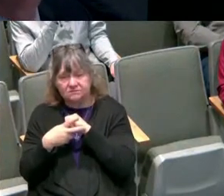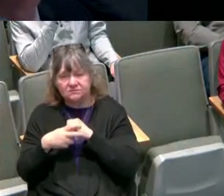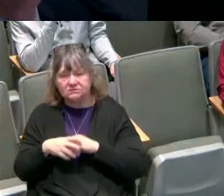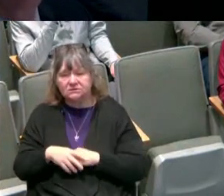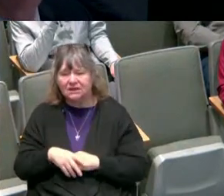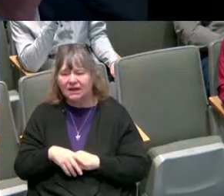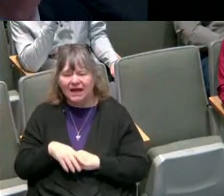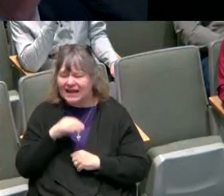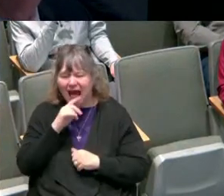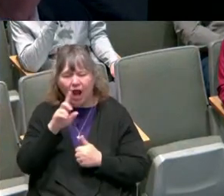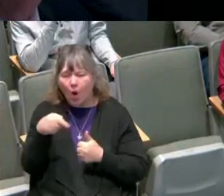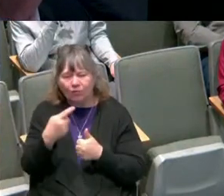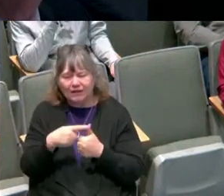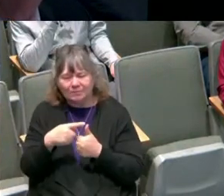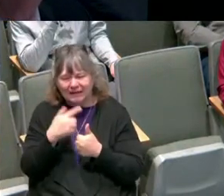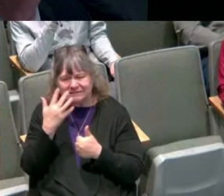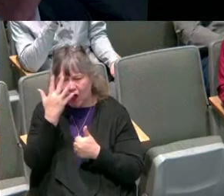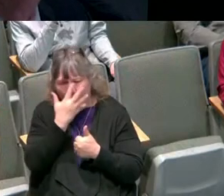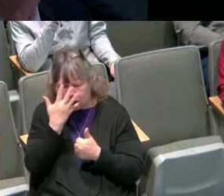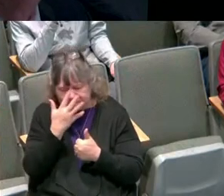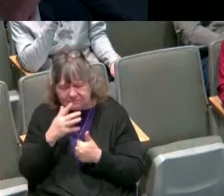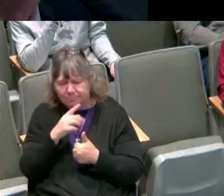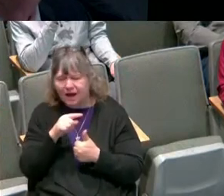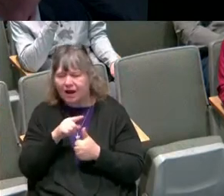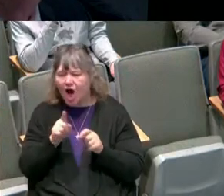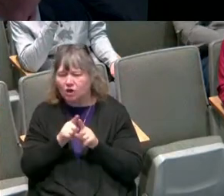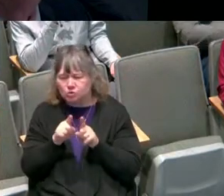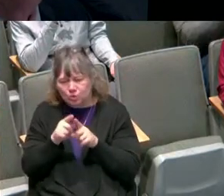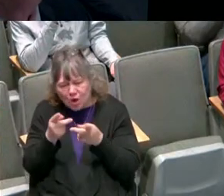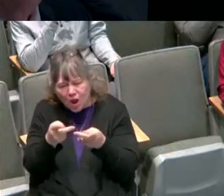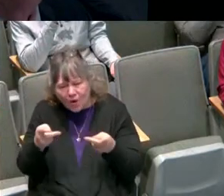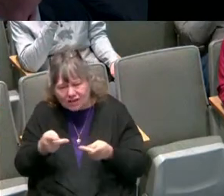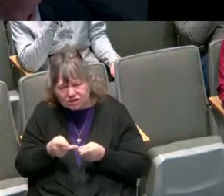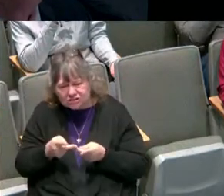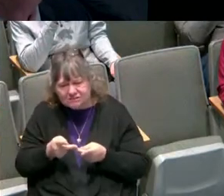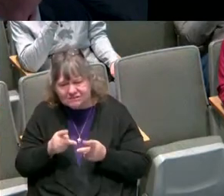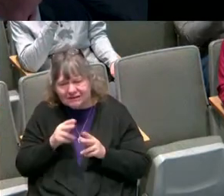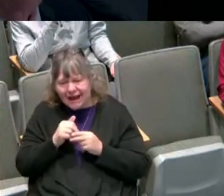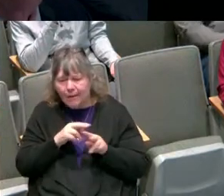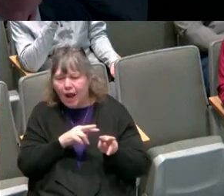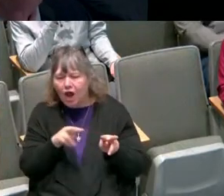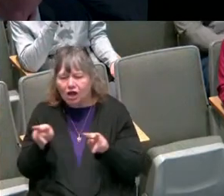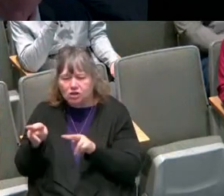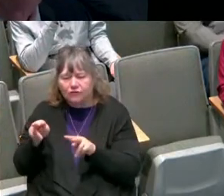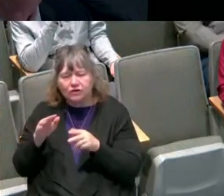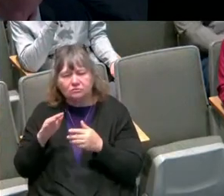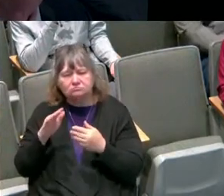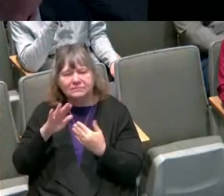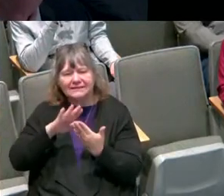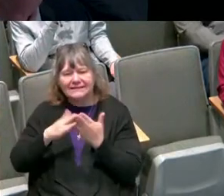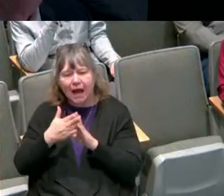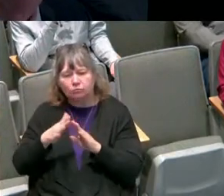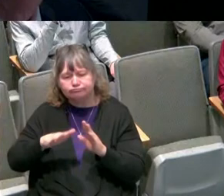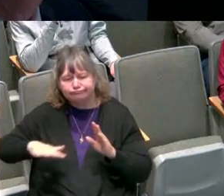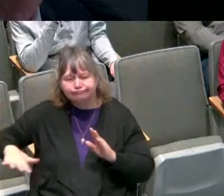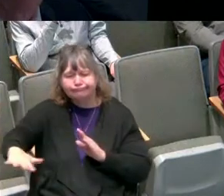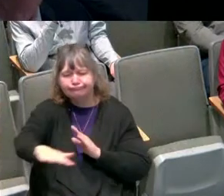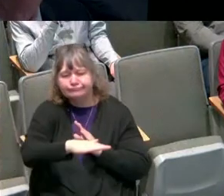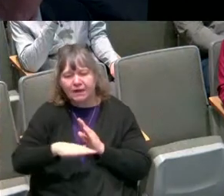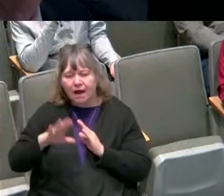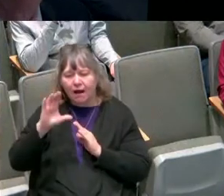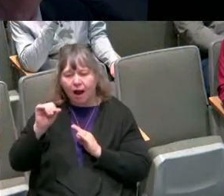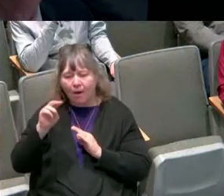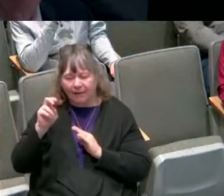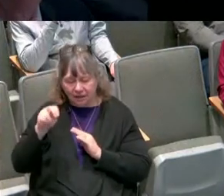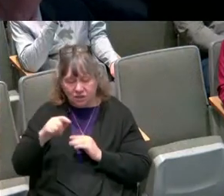not only for its iconic looks but also its location how it overlooks Town common so